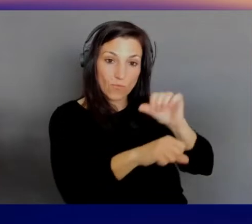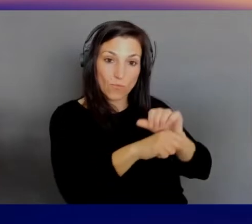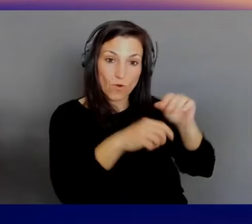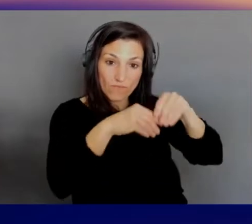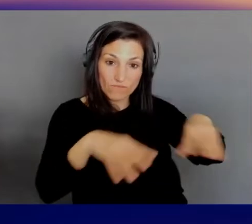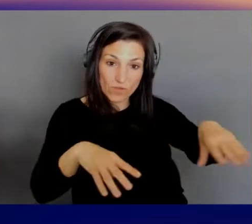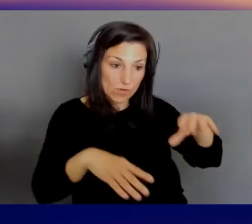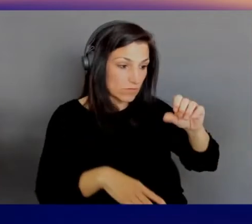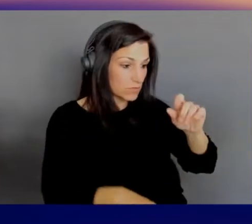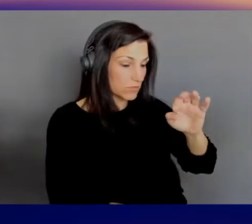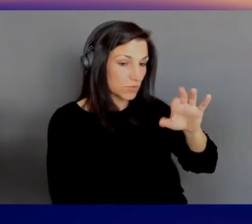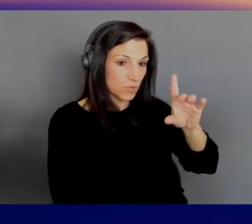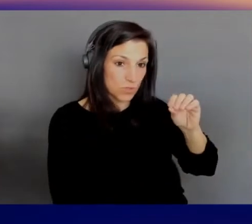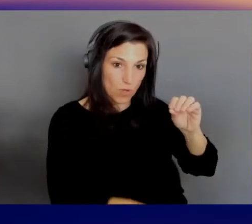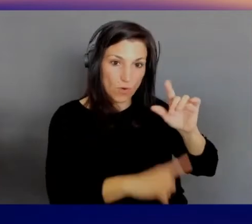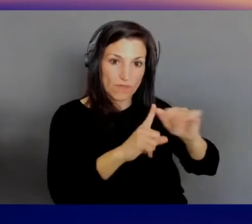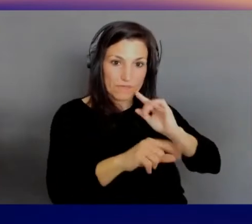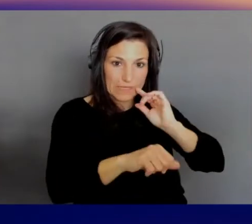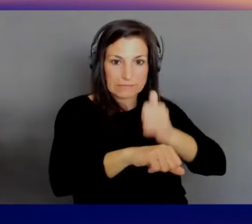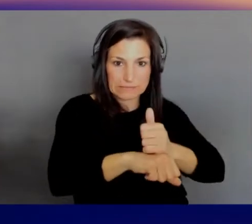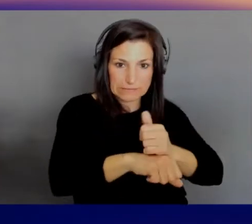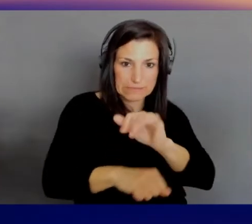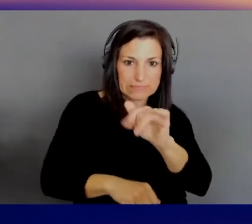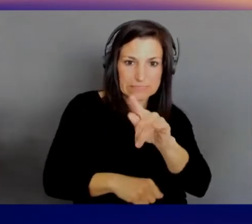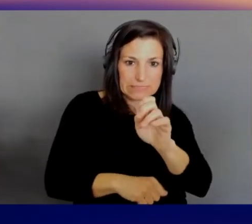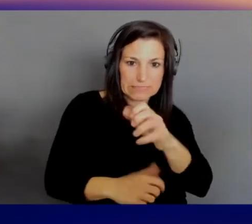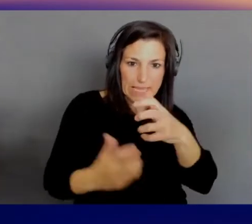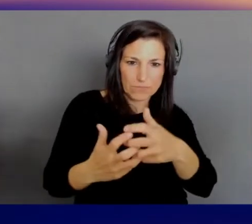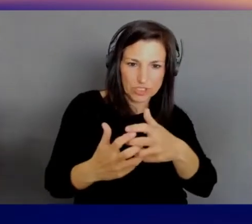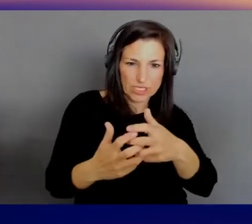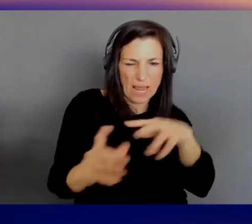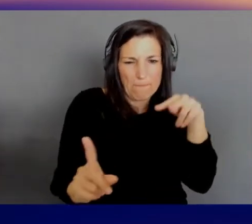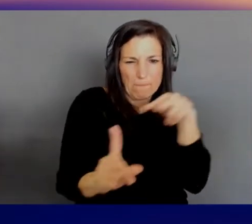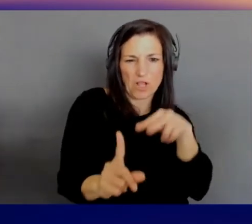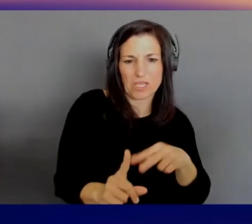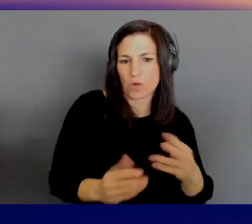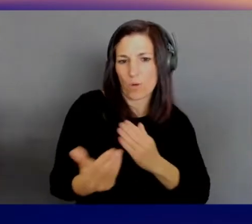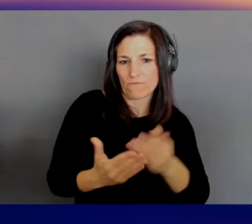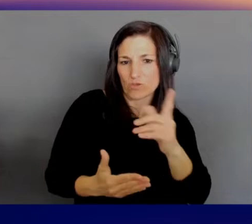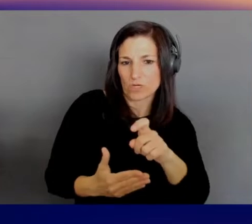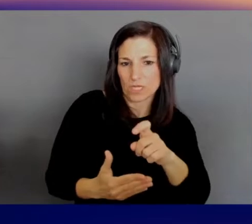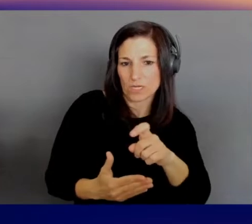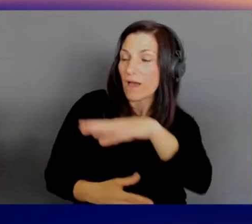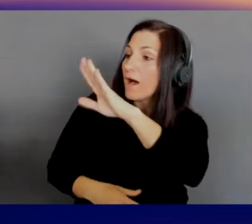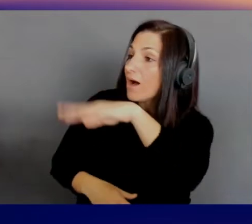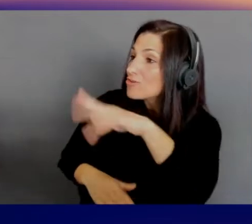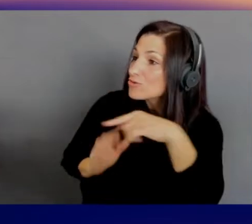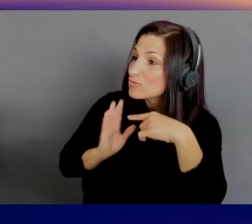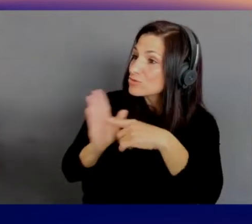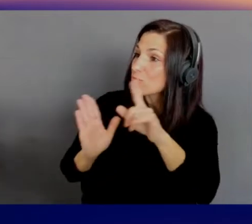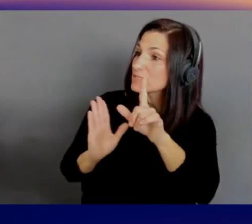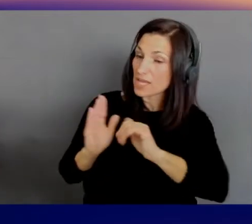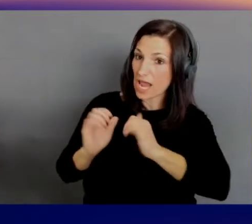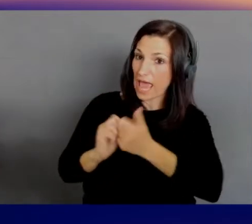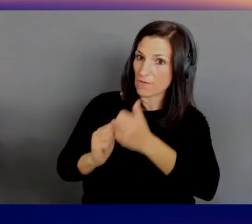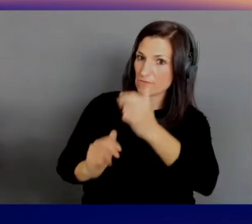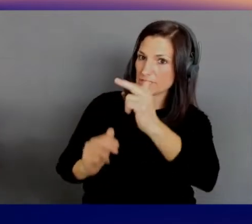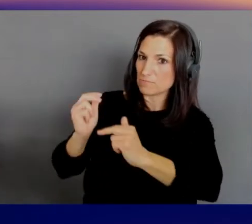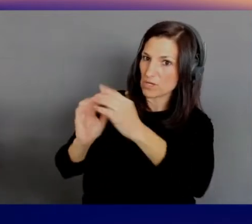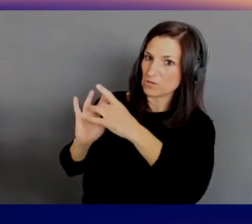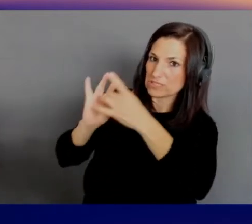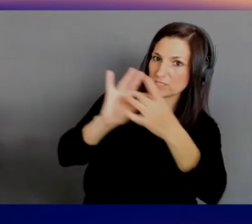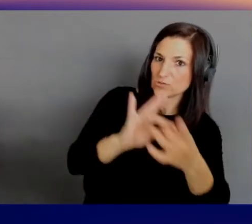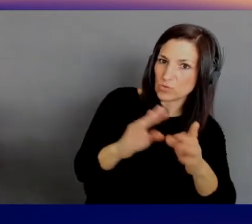machine and plug in whatever you need. Yeah, Jirash, I think you're going to show us a little later of how this actually builds into developer